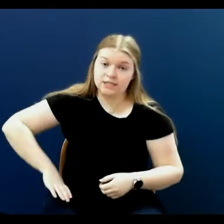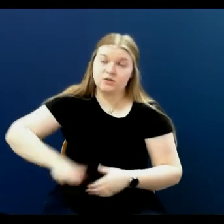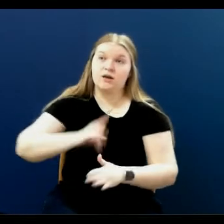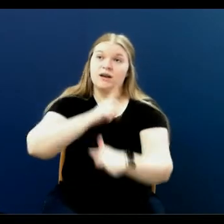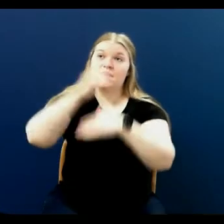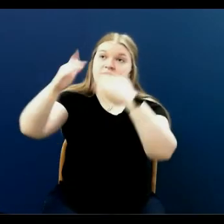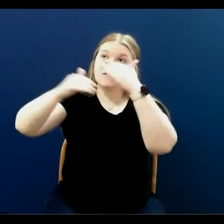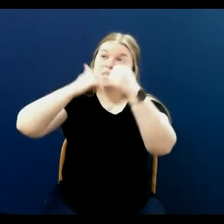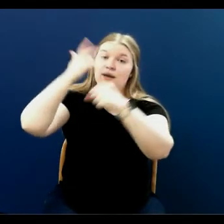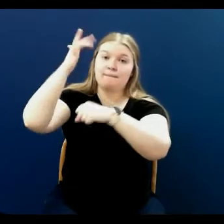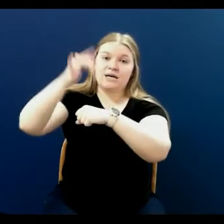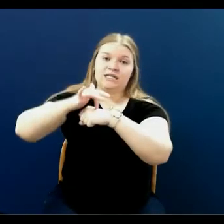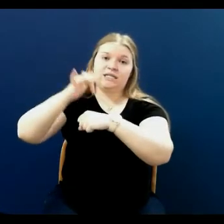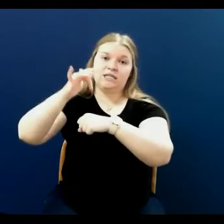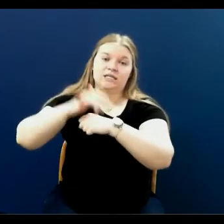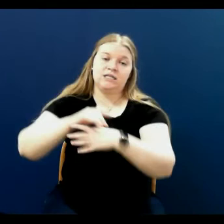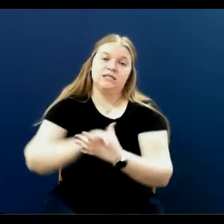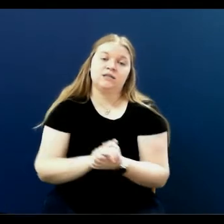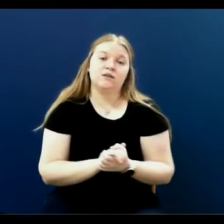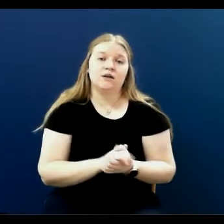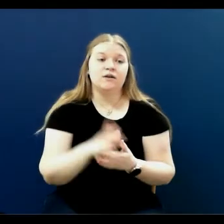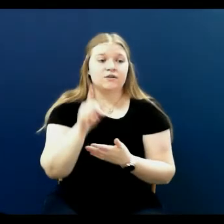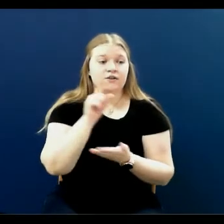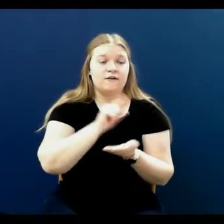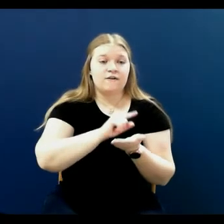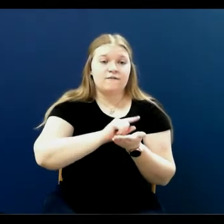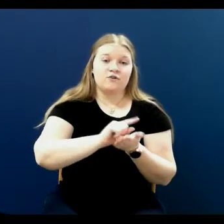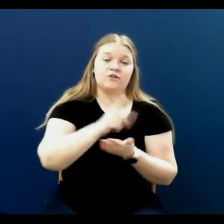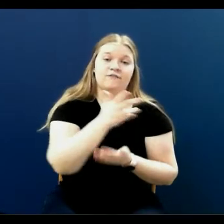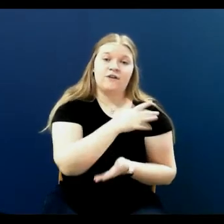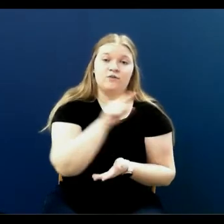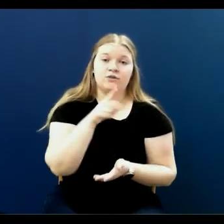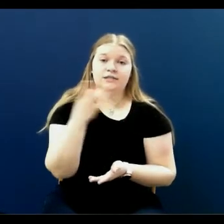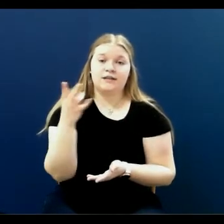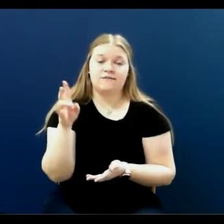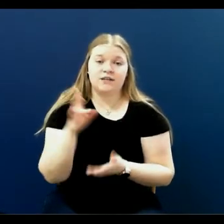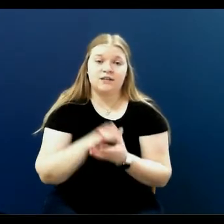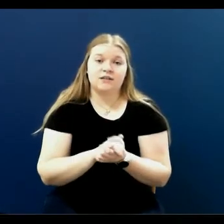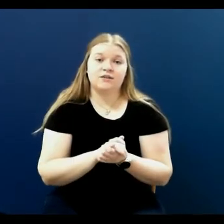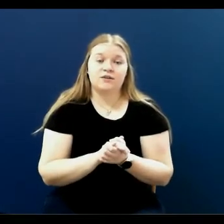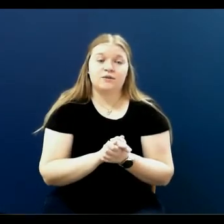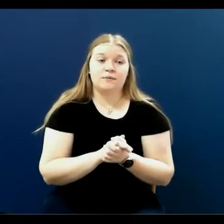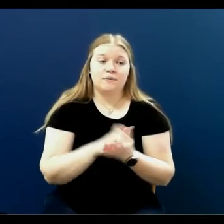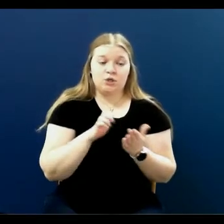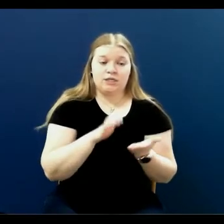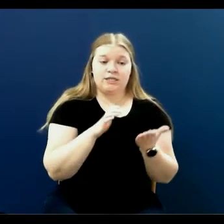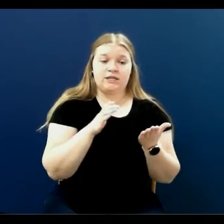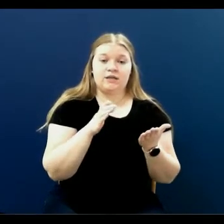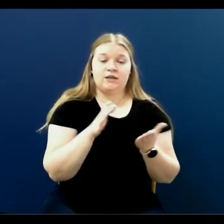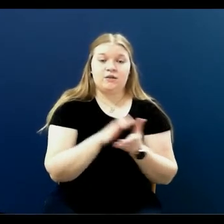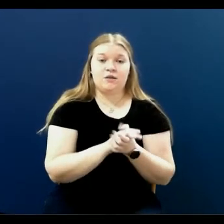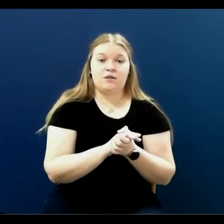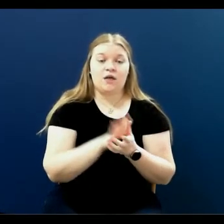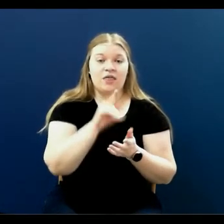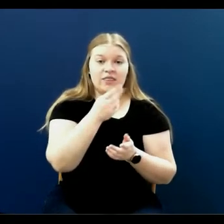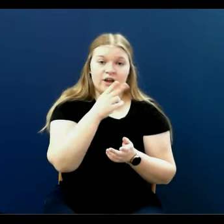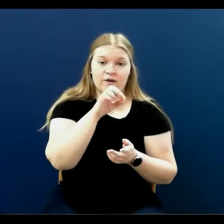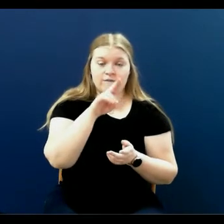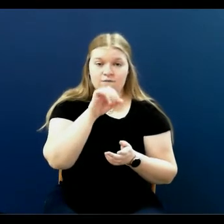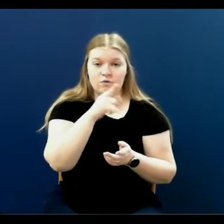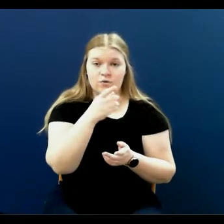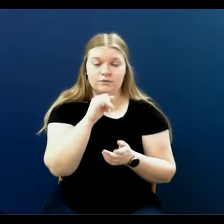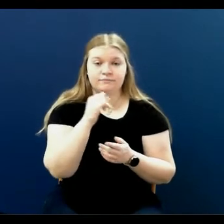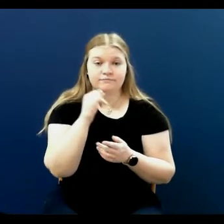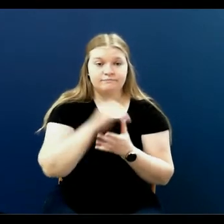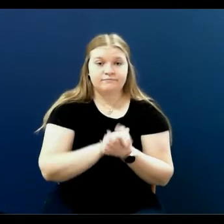heavenly minded. Now let's look at verses 5 through 7. Therefore, put to death. Therefore, why is it therefore?